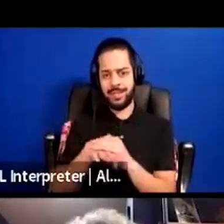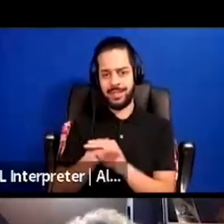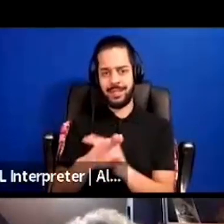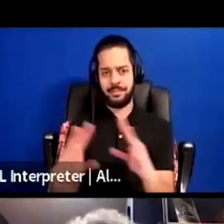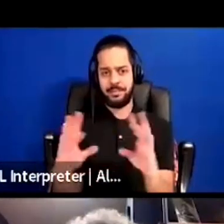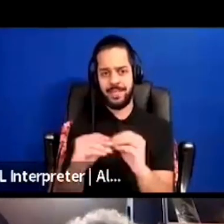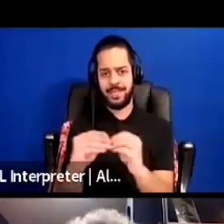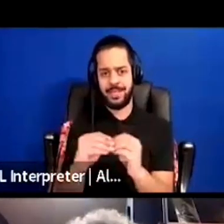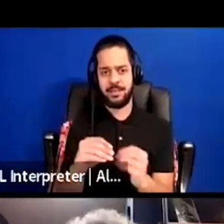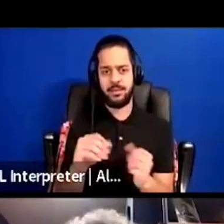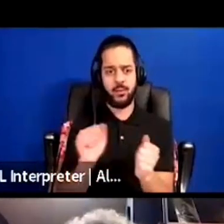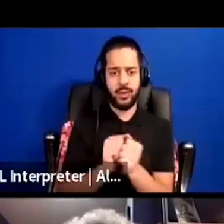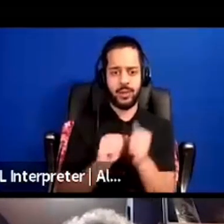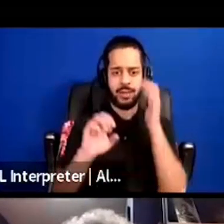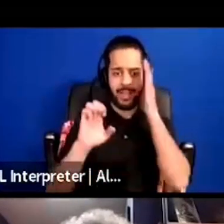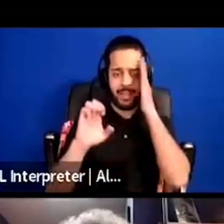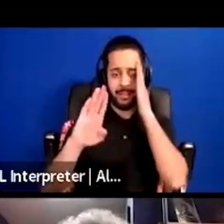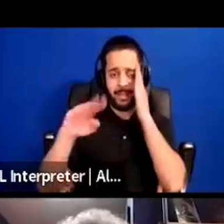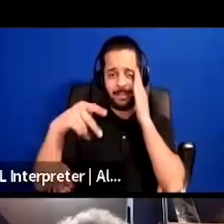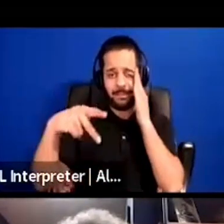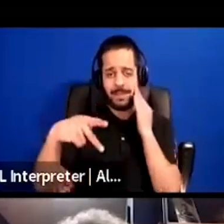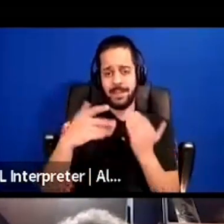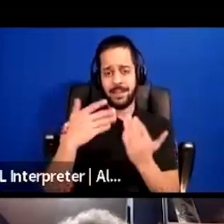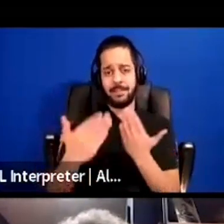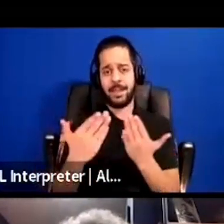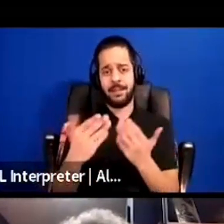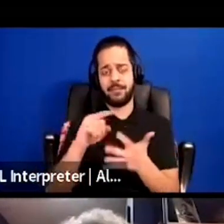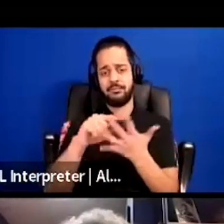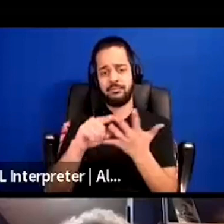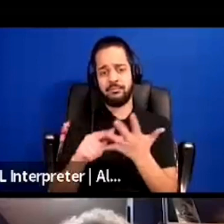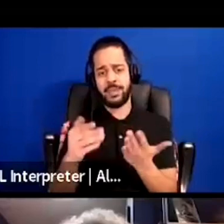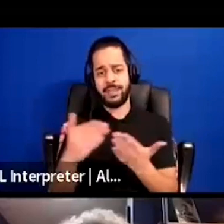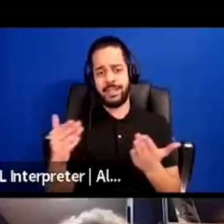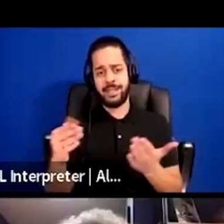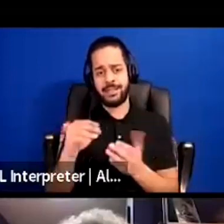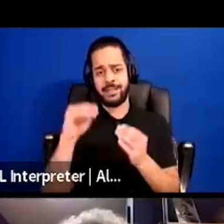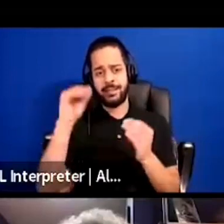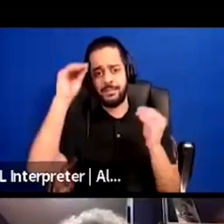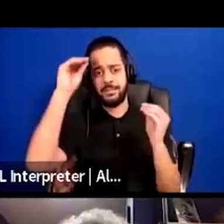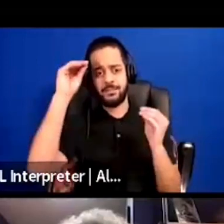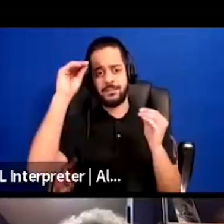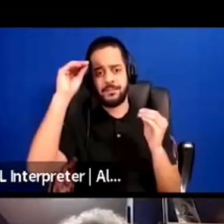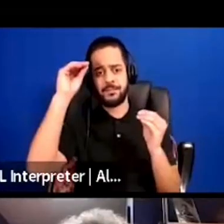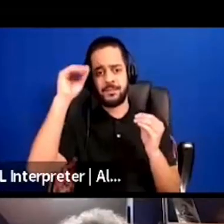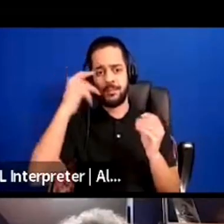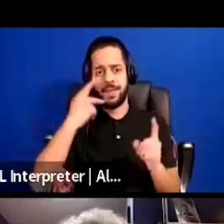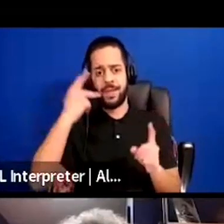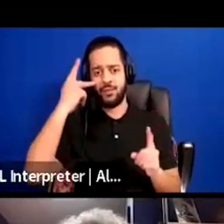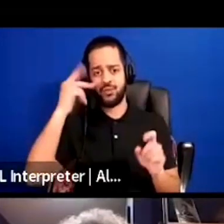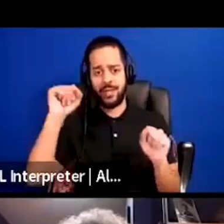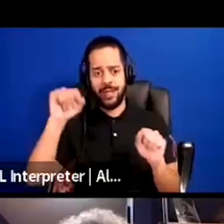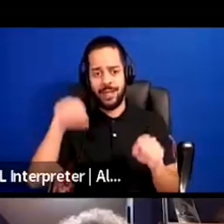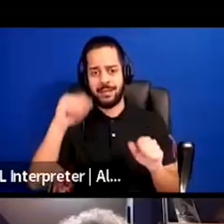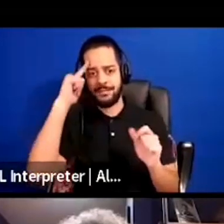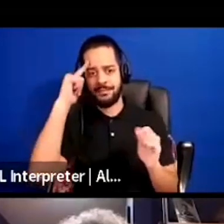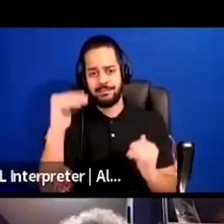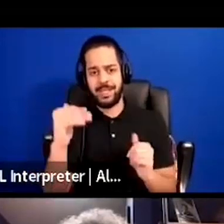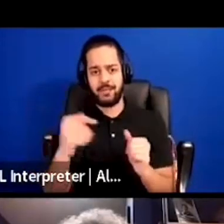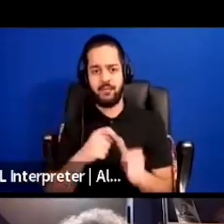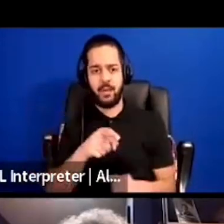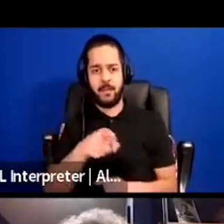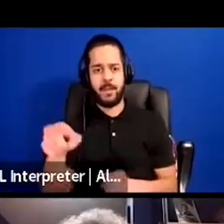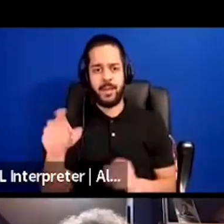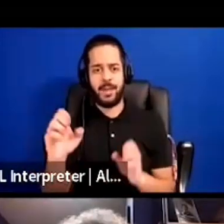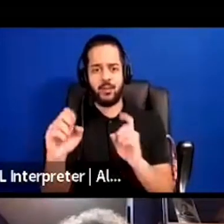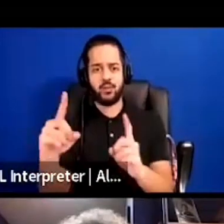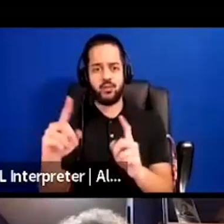evidence-based practices and things that they can be expecting to see from their education team. We talked a lot